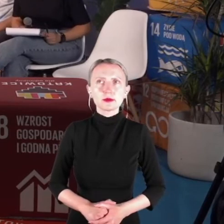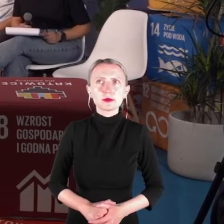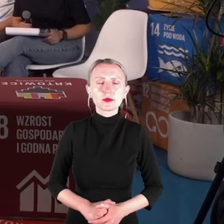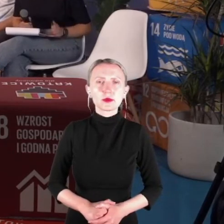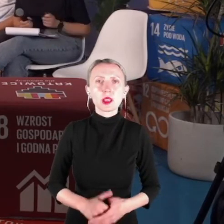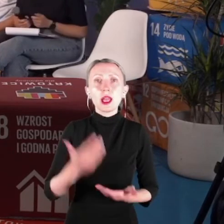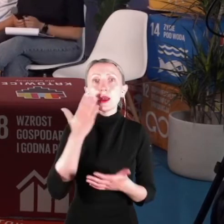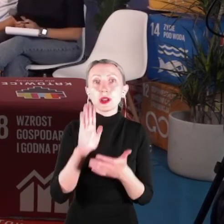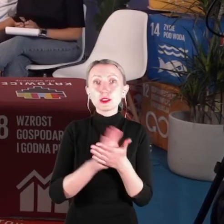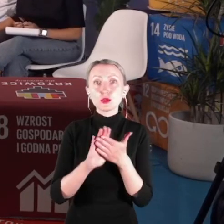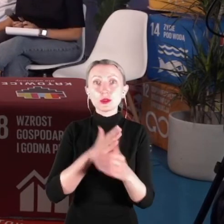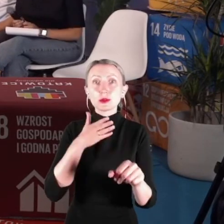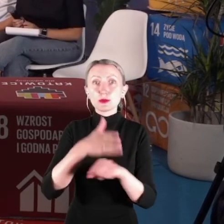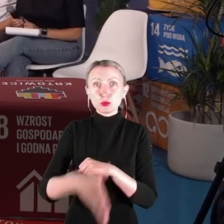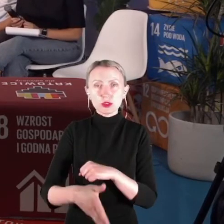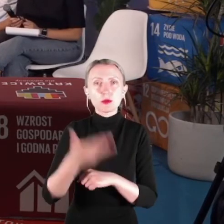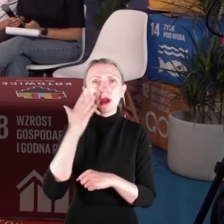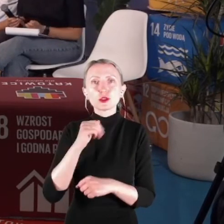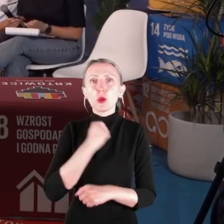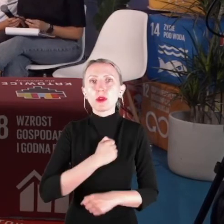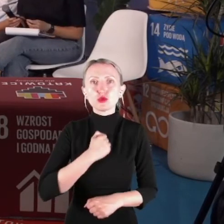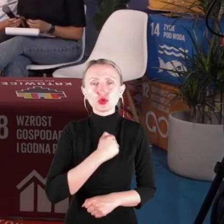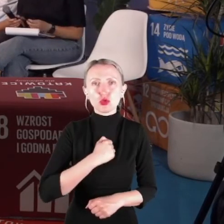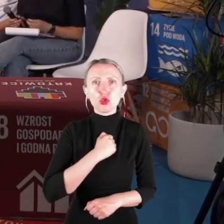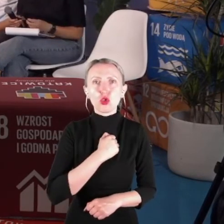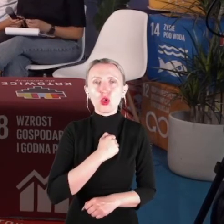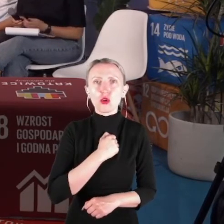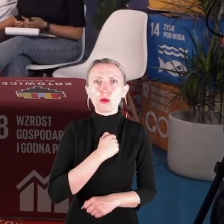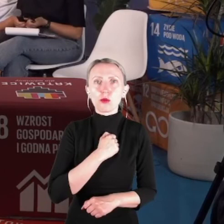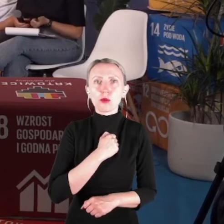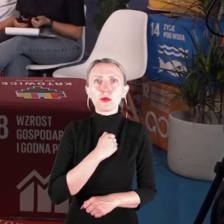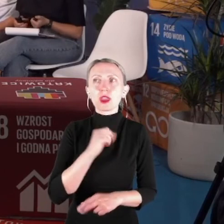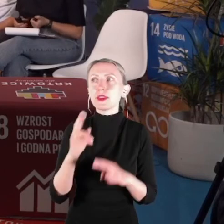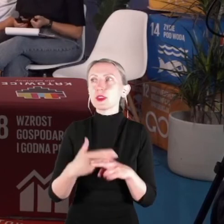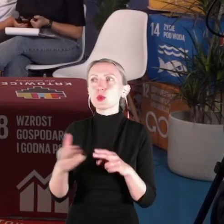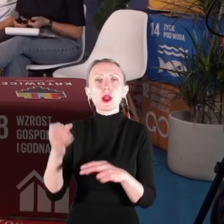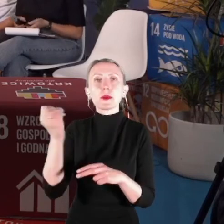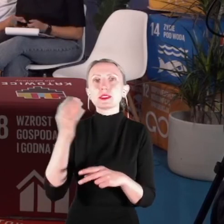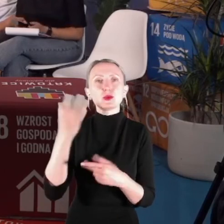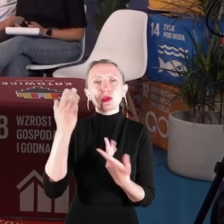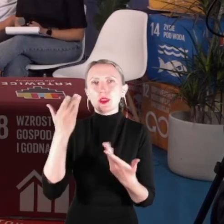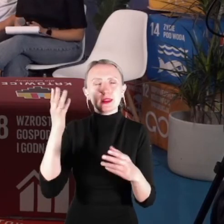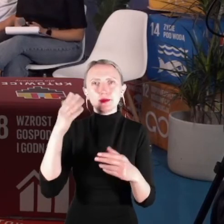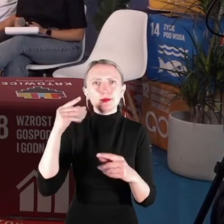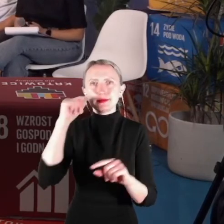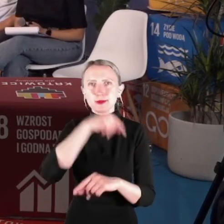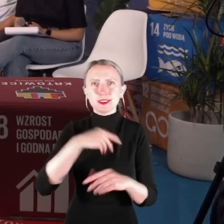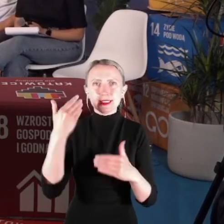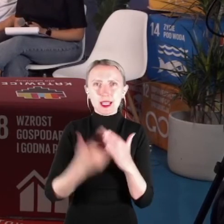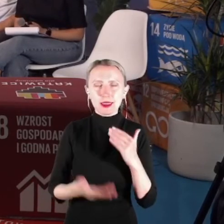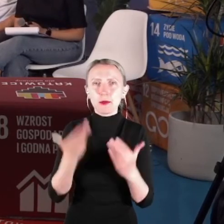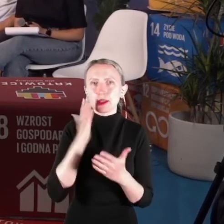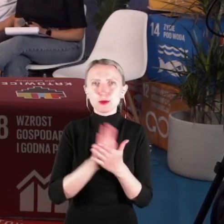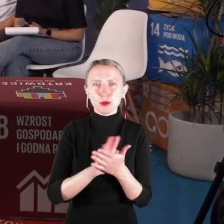all the other presentations, but I couldn't do anything about it. But I'm happy to be here now. So I'll make up for